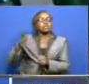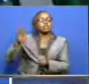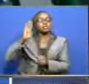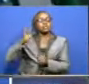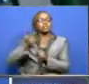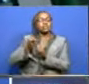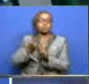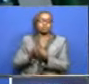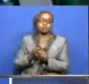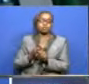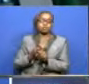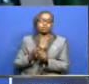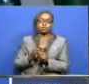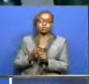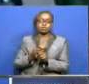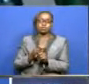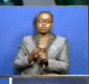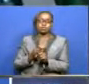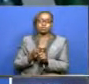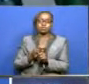was withdrawn.